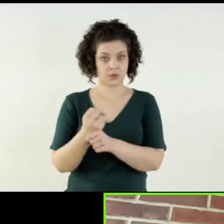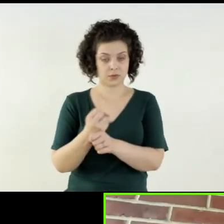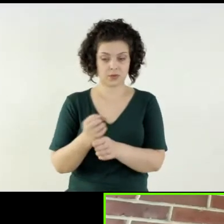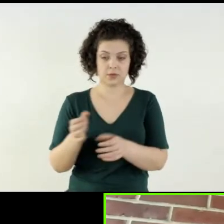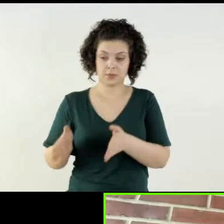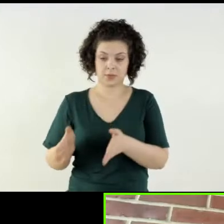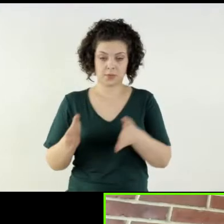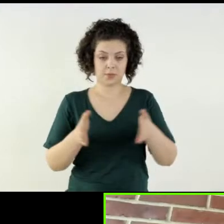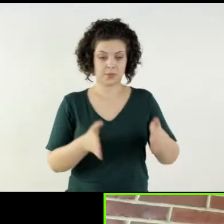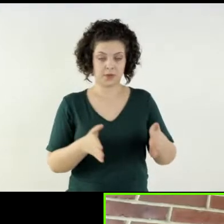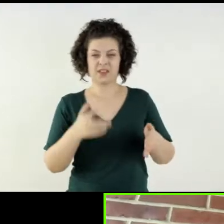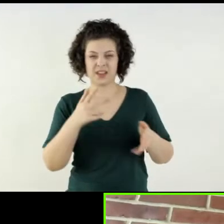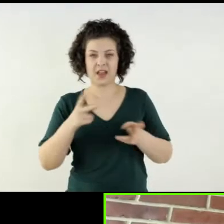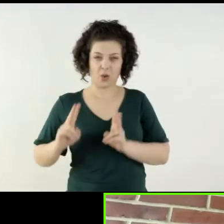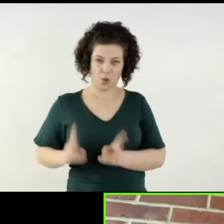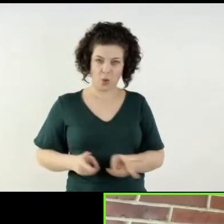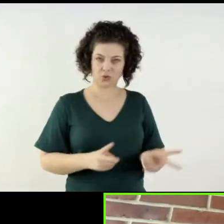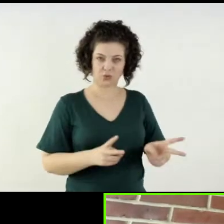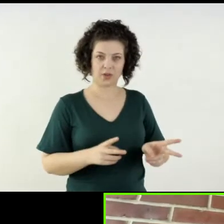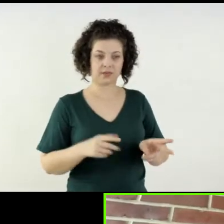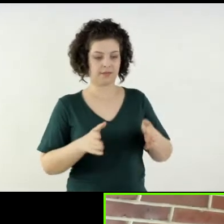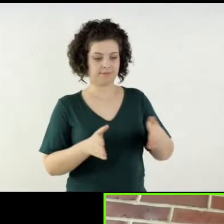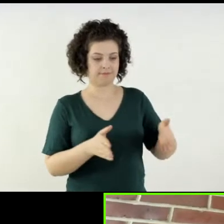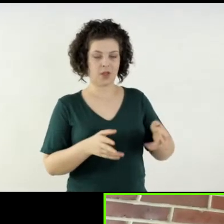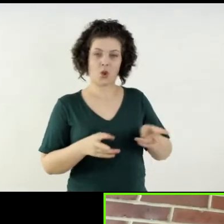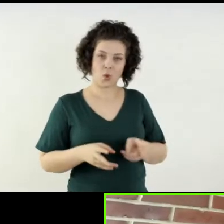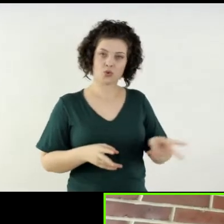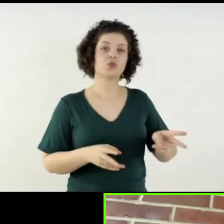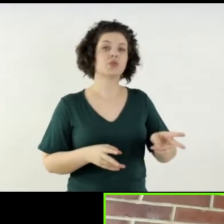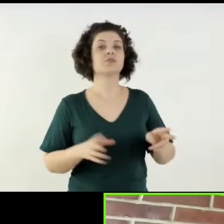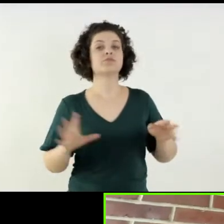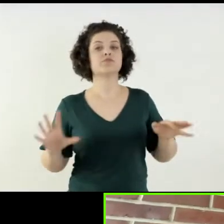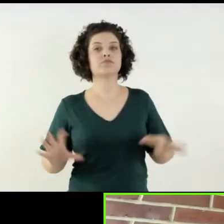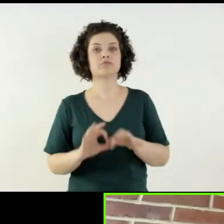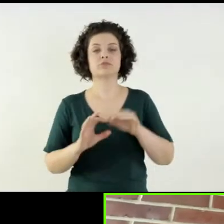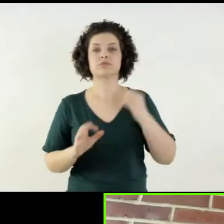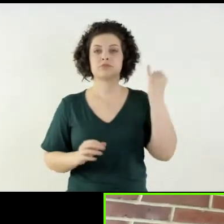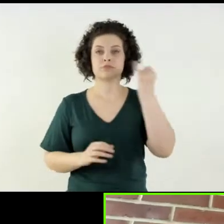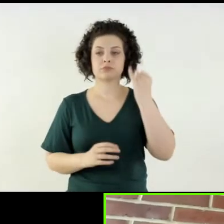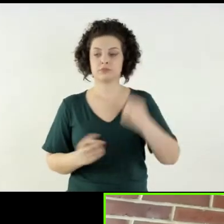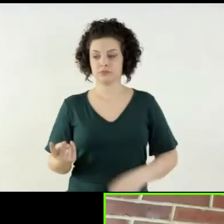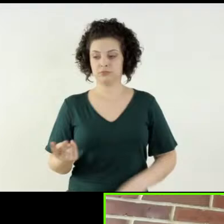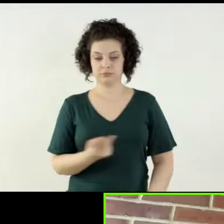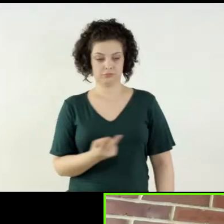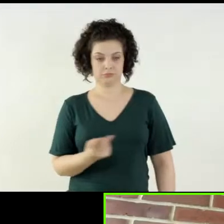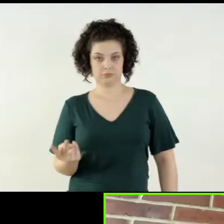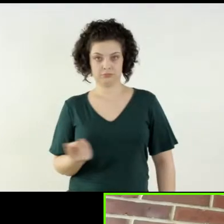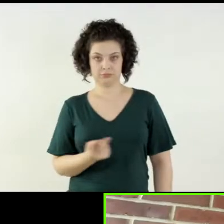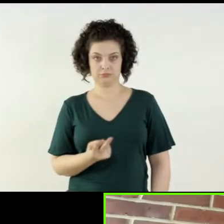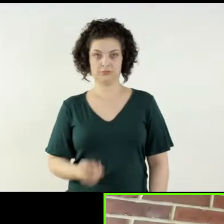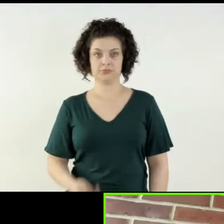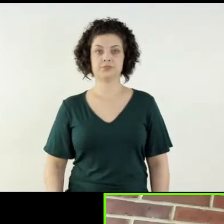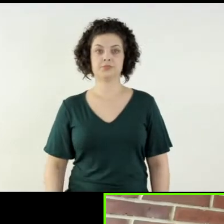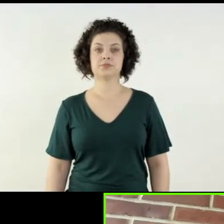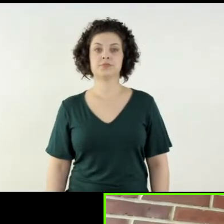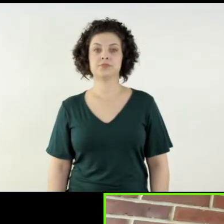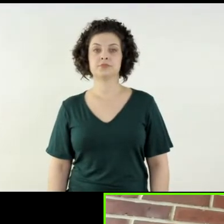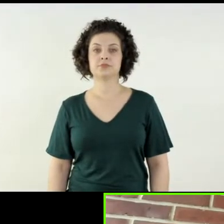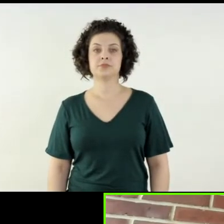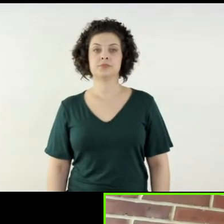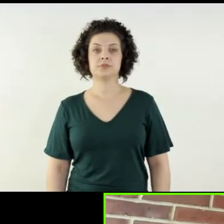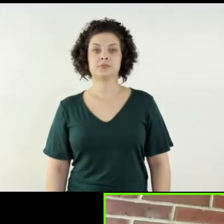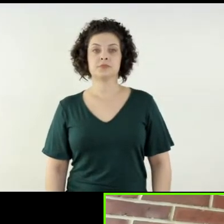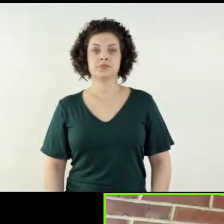really meaningful thread between them. And it's really been feminists, you know, and queer people